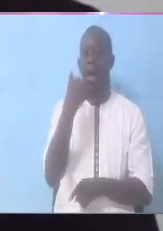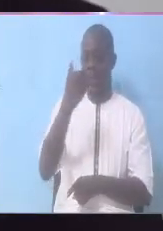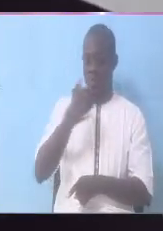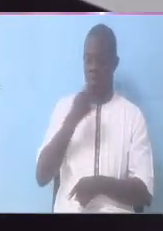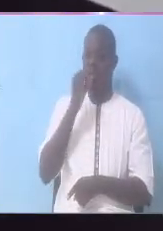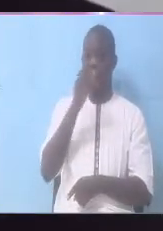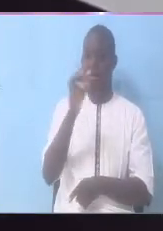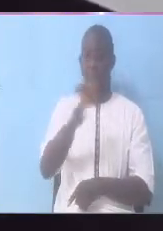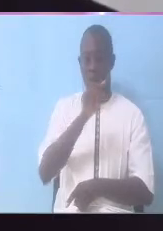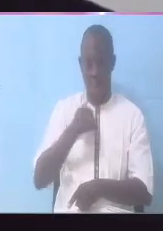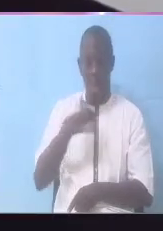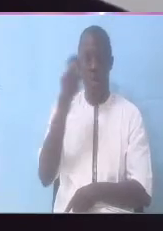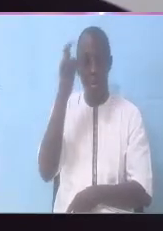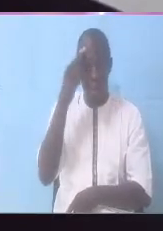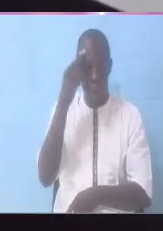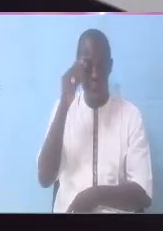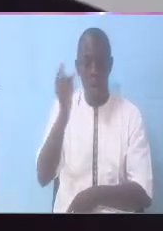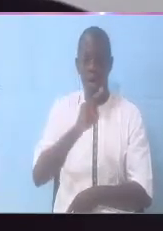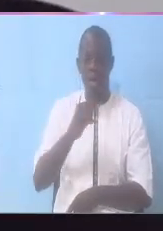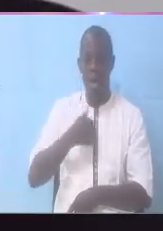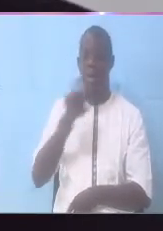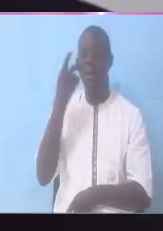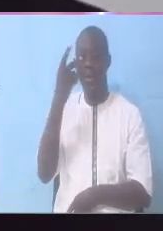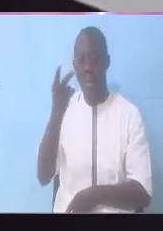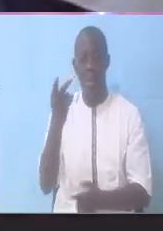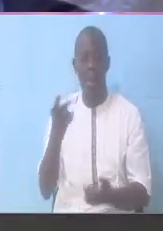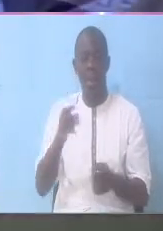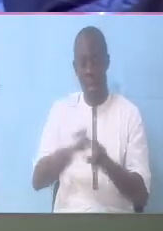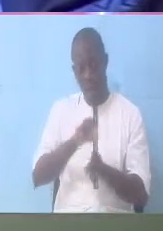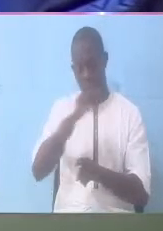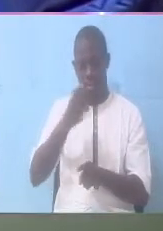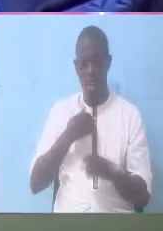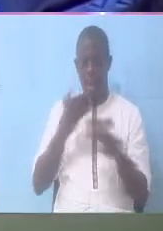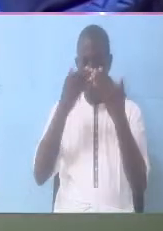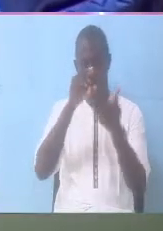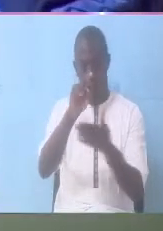know. I'm trying to tell you what I see, what I know. The killing had happened. Who's just, you know